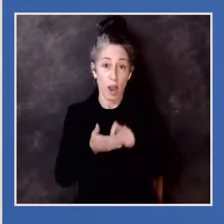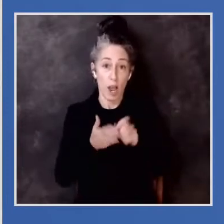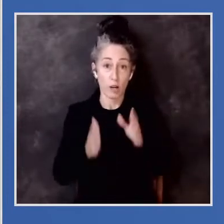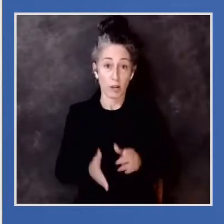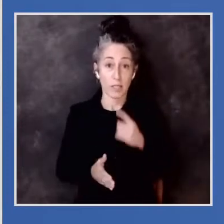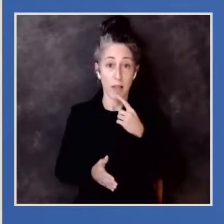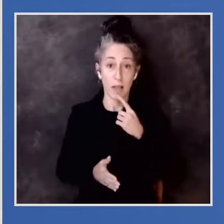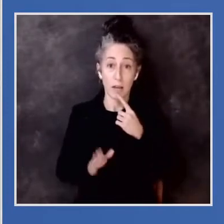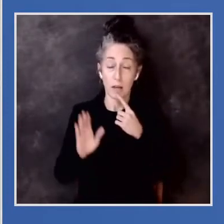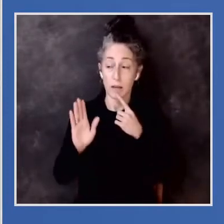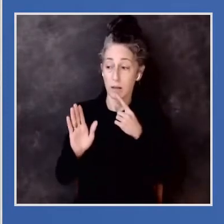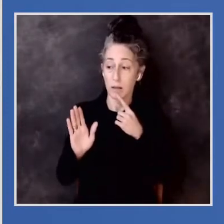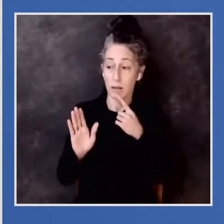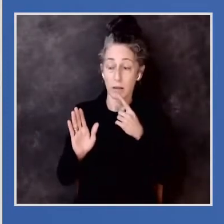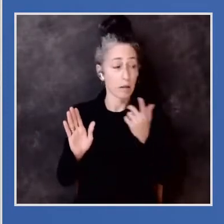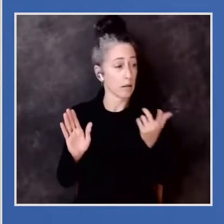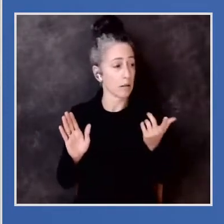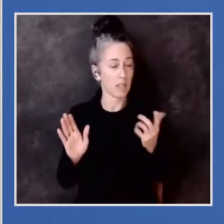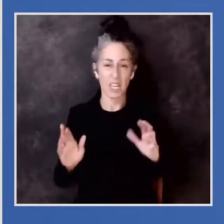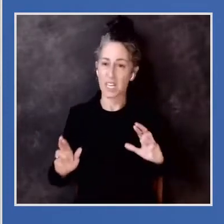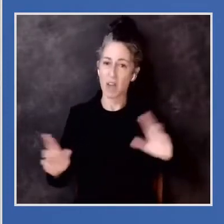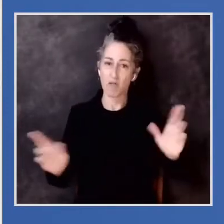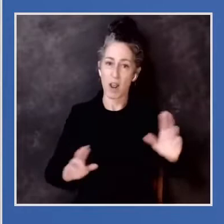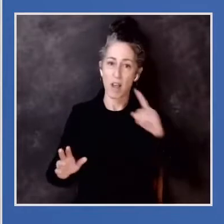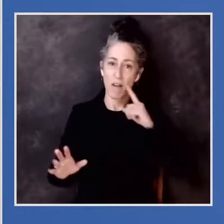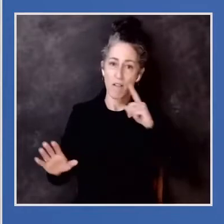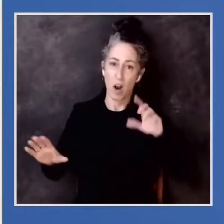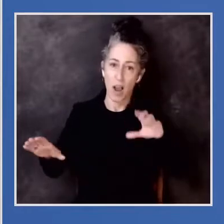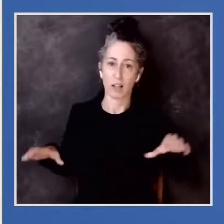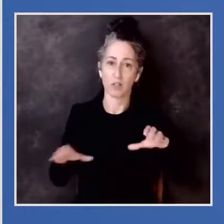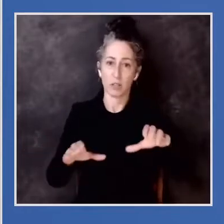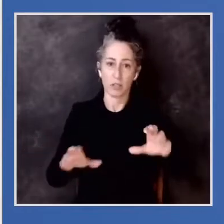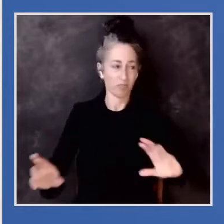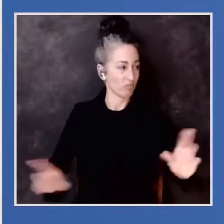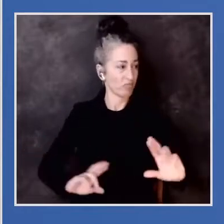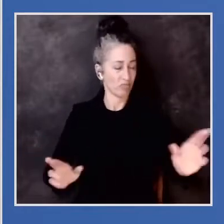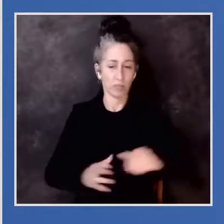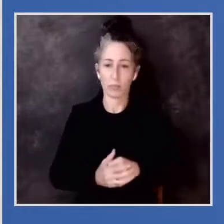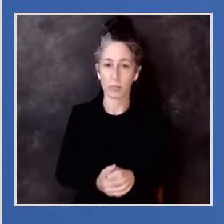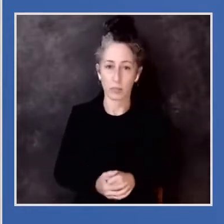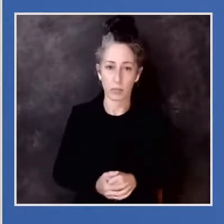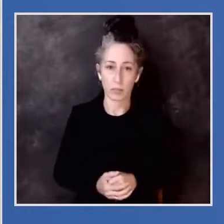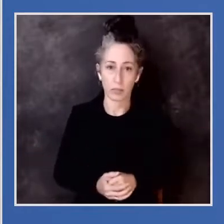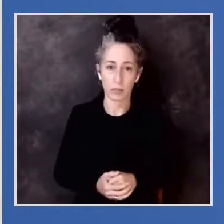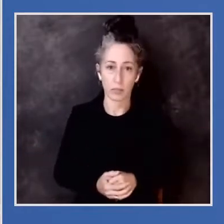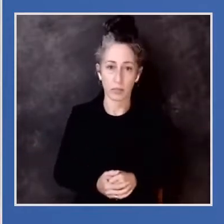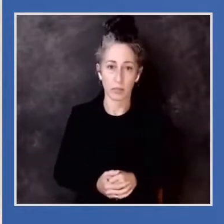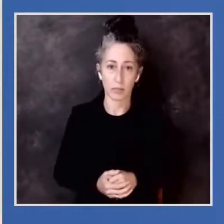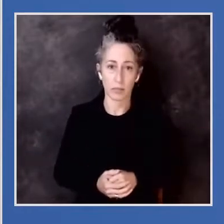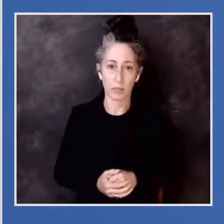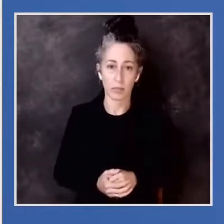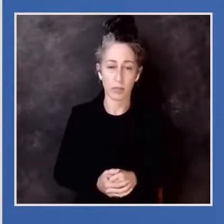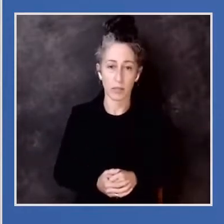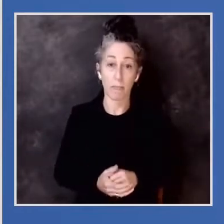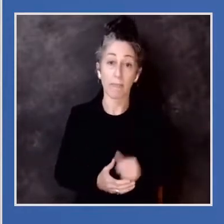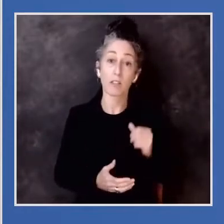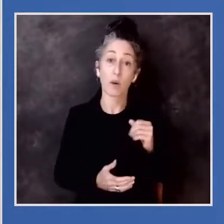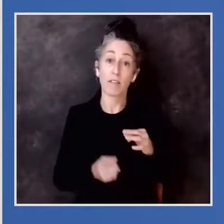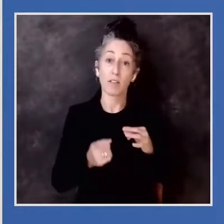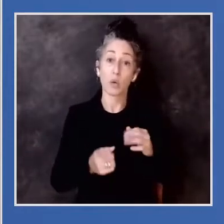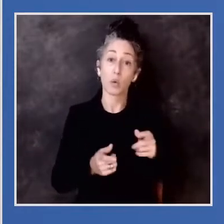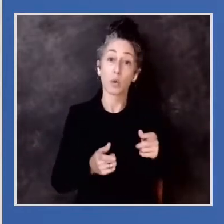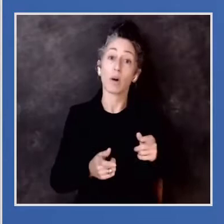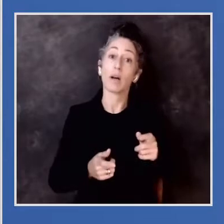"Clear the decks for action." So I say to you today, if you give me the honor of serving as